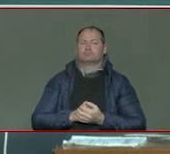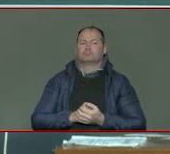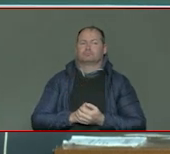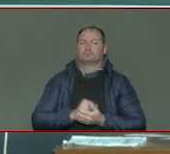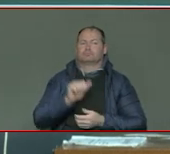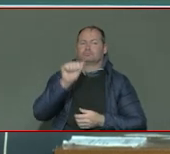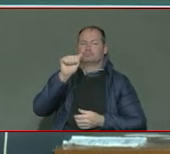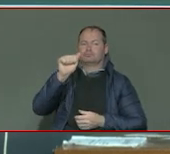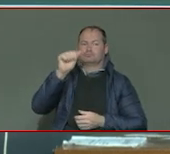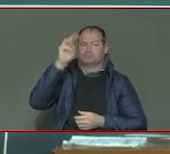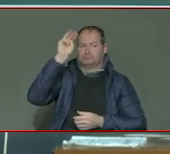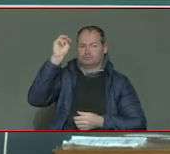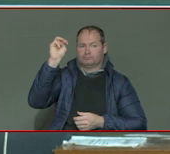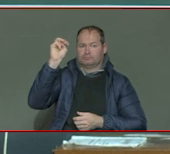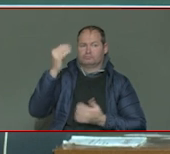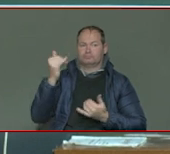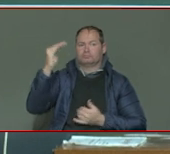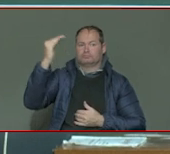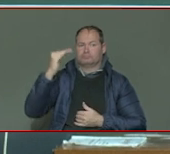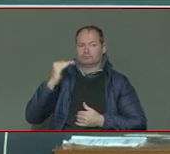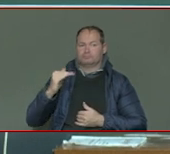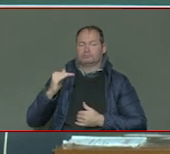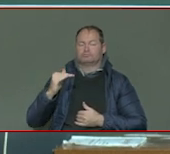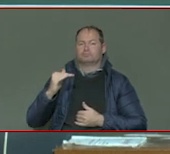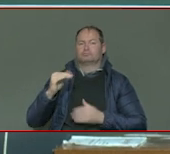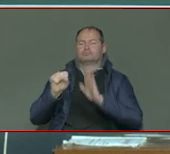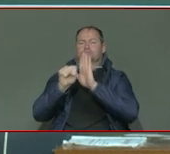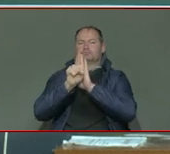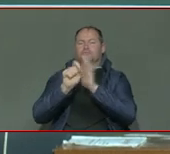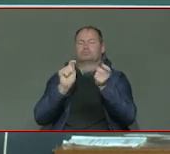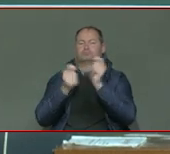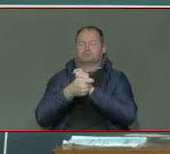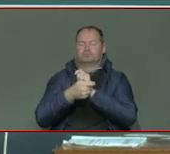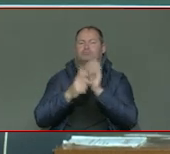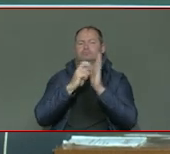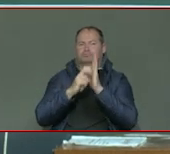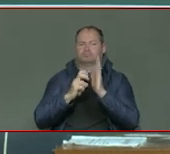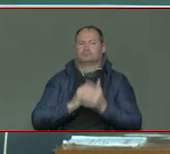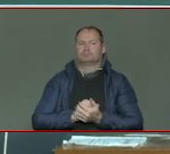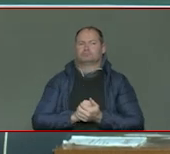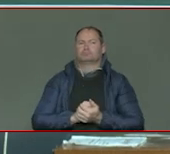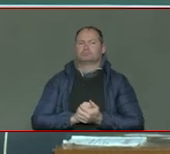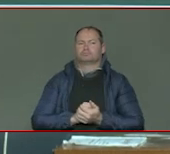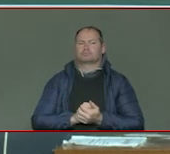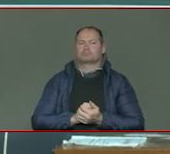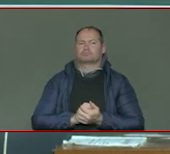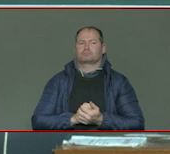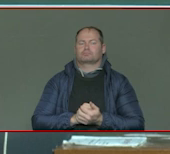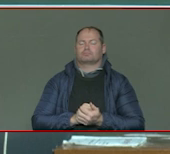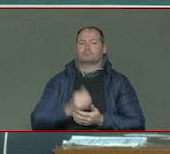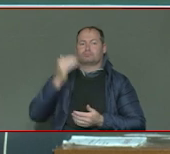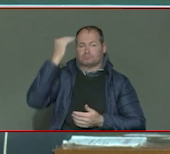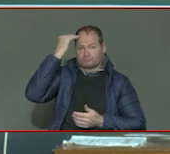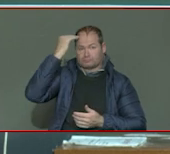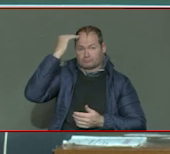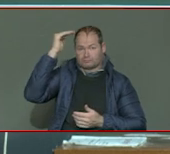to the bottom line, I change the sign. That is the rule. And if it is negative on top,